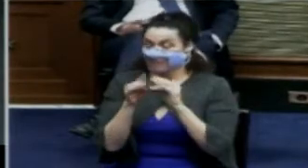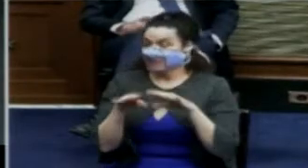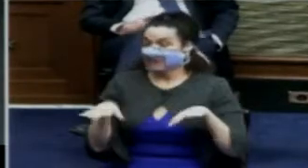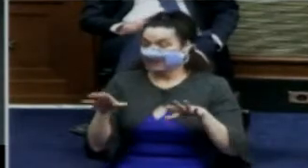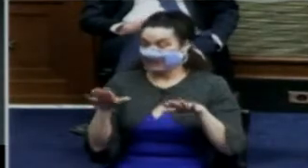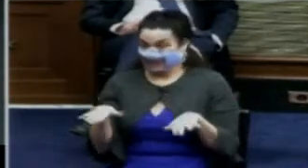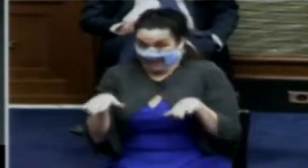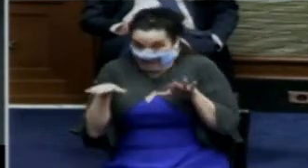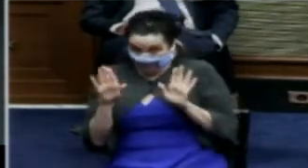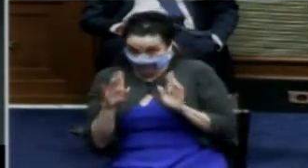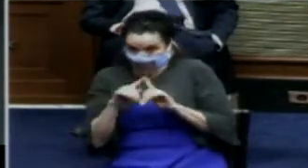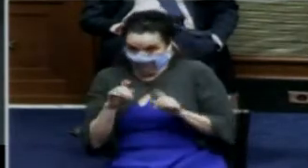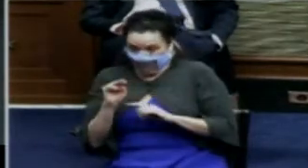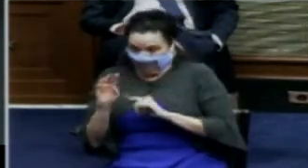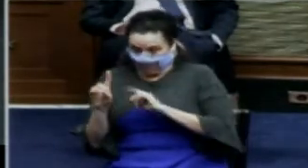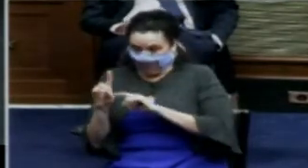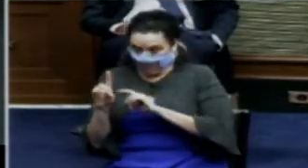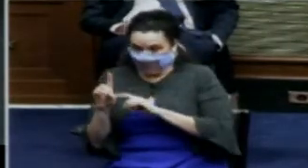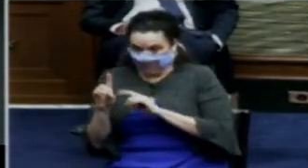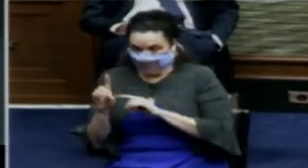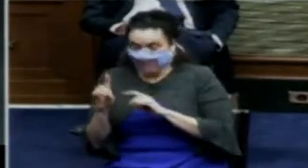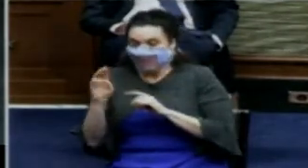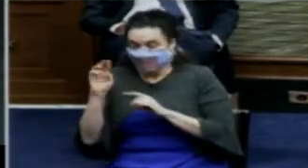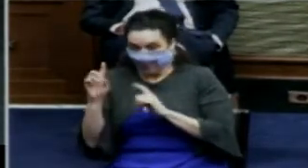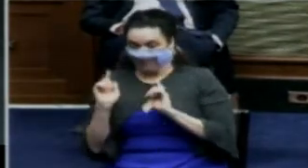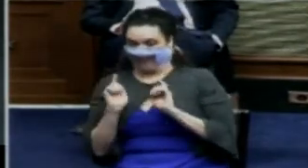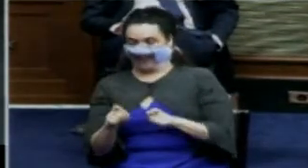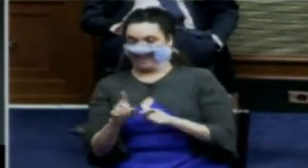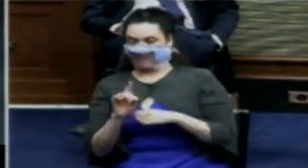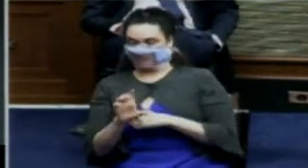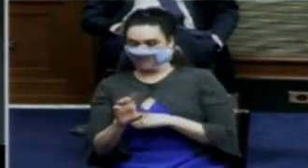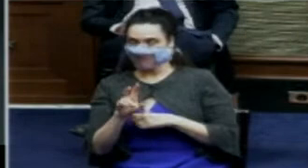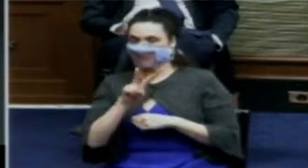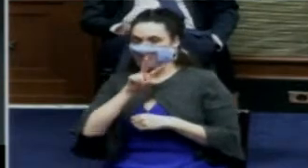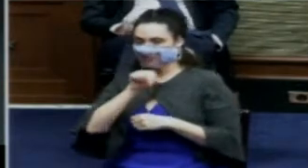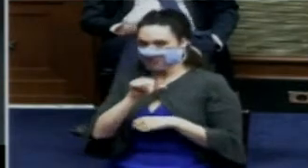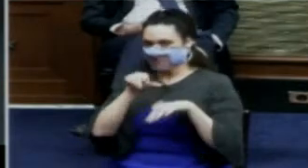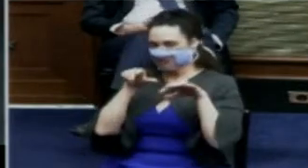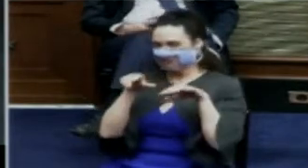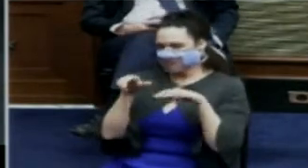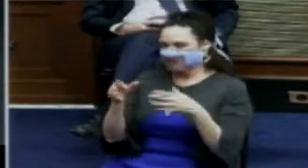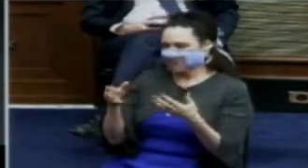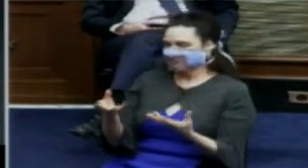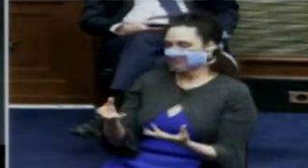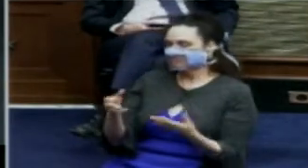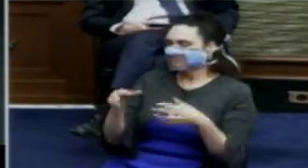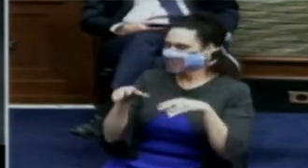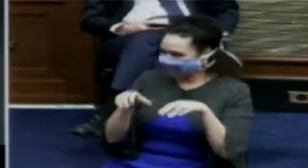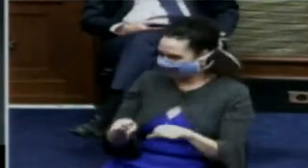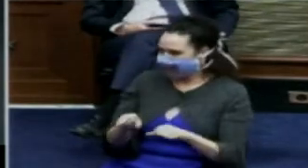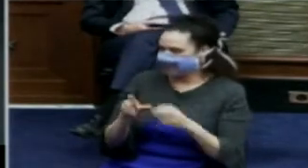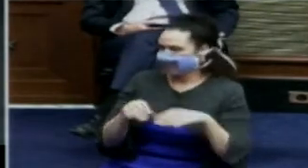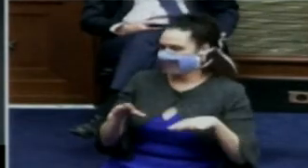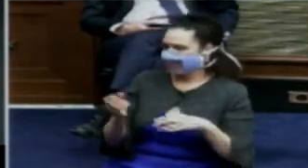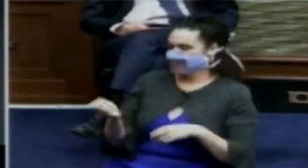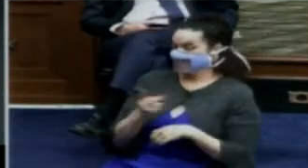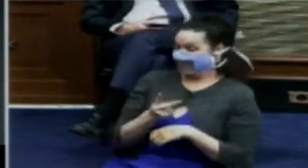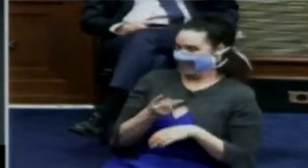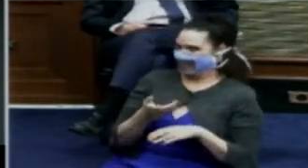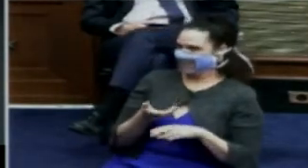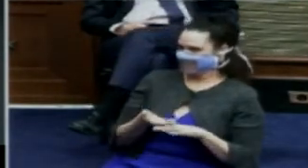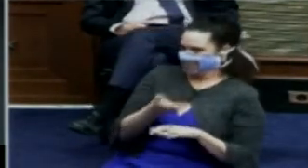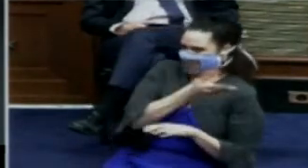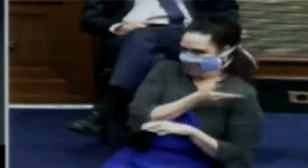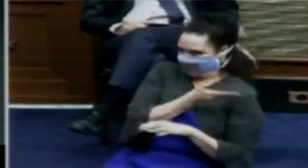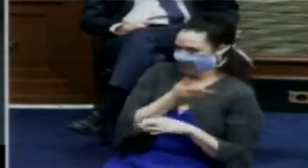Maryland. That was originally ceded by Maryland. Virginia got its land back long ago. The land now we're talking about was ceded by Maryland. It